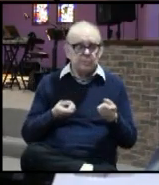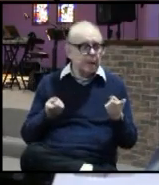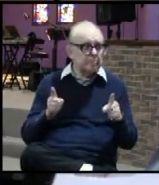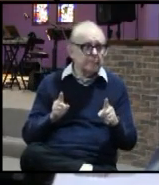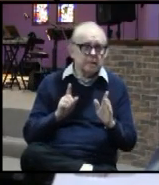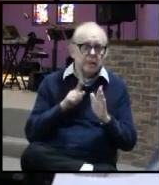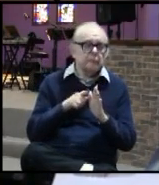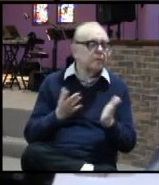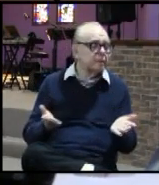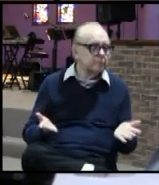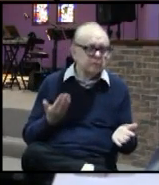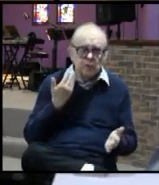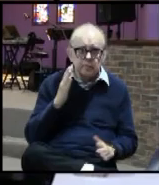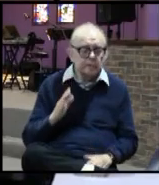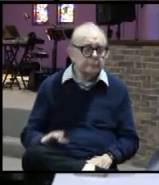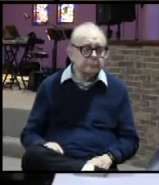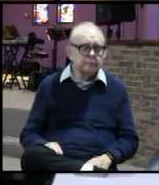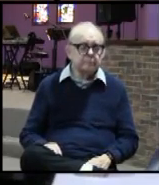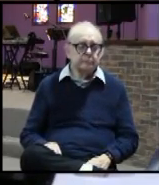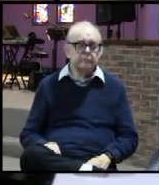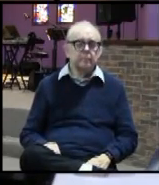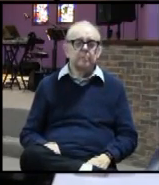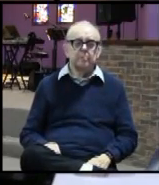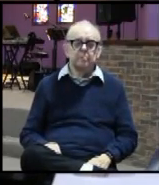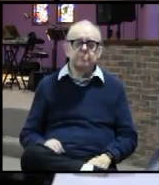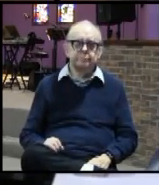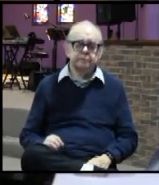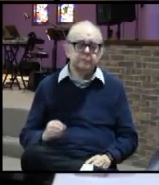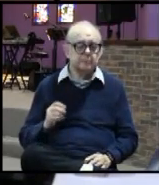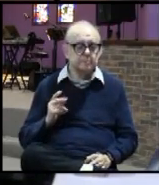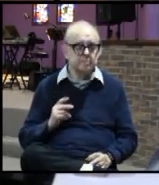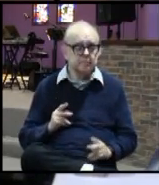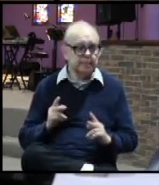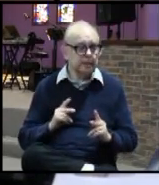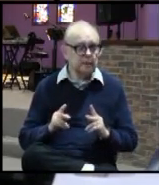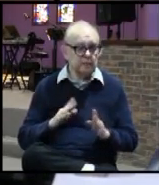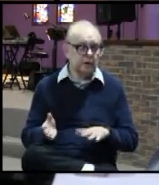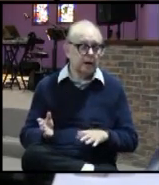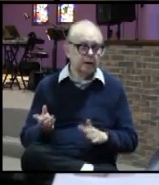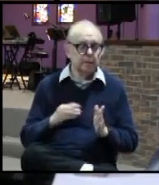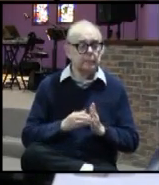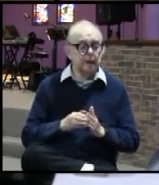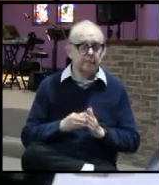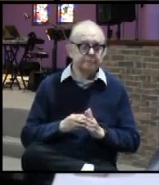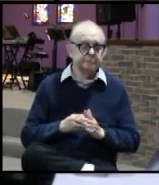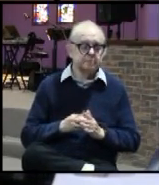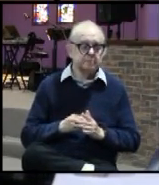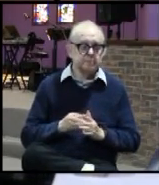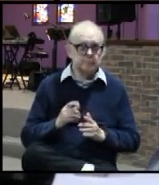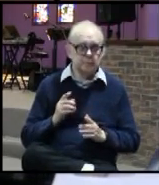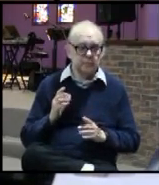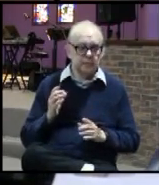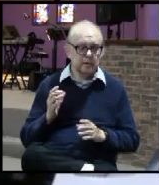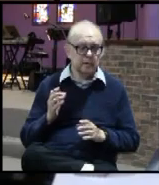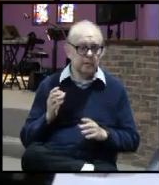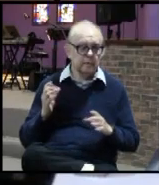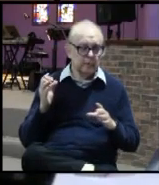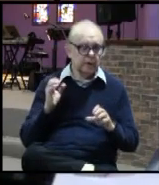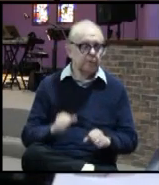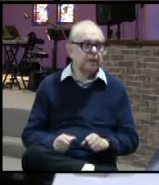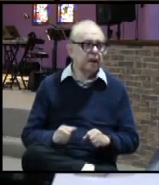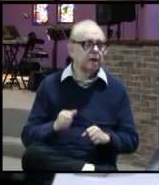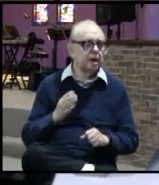moment. I know none of us have died and come back again. But let me say this to you. You can't be confident where you're going.